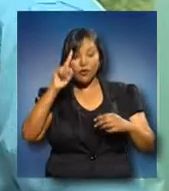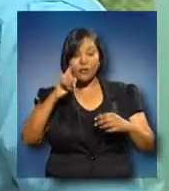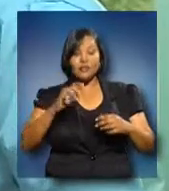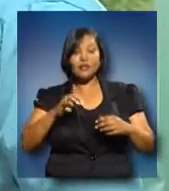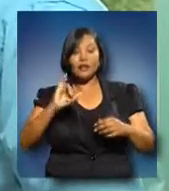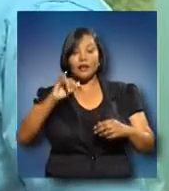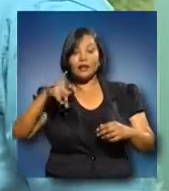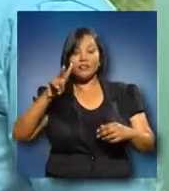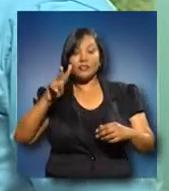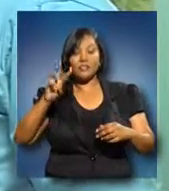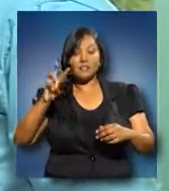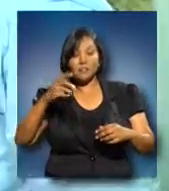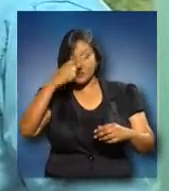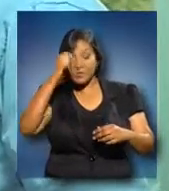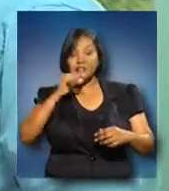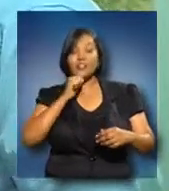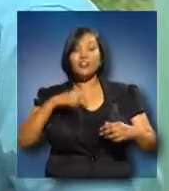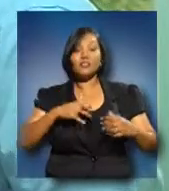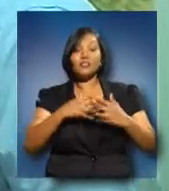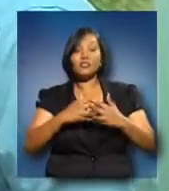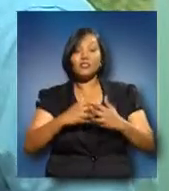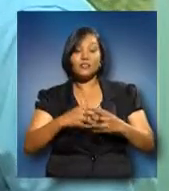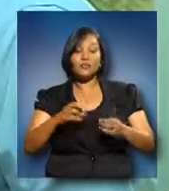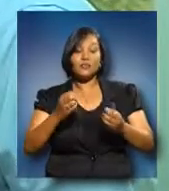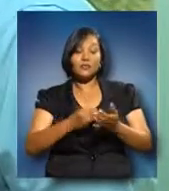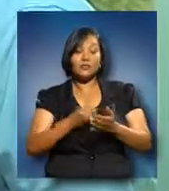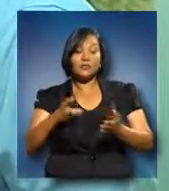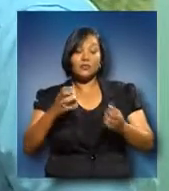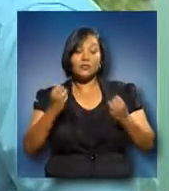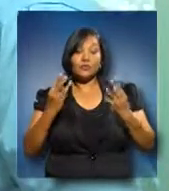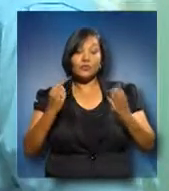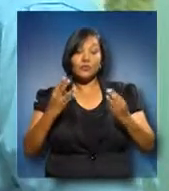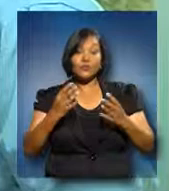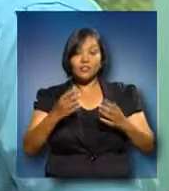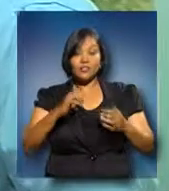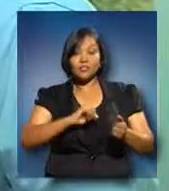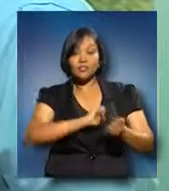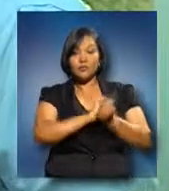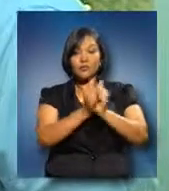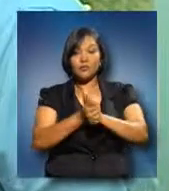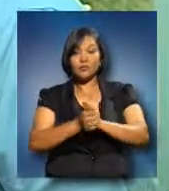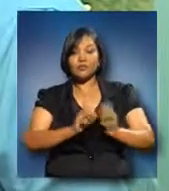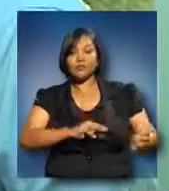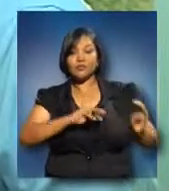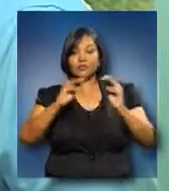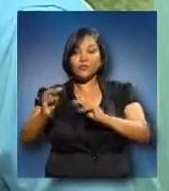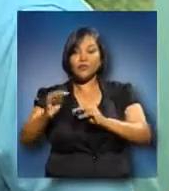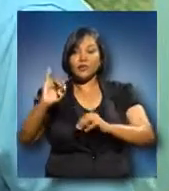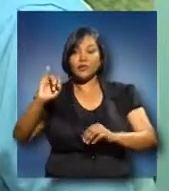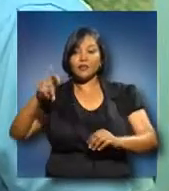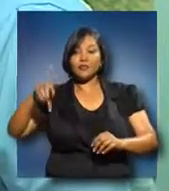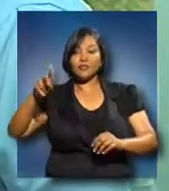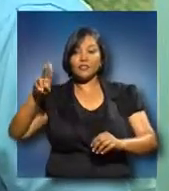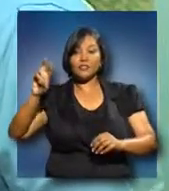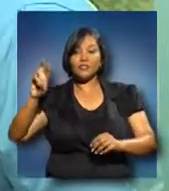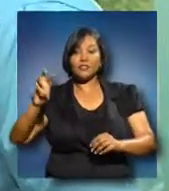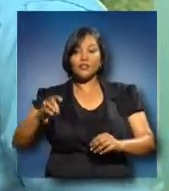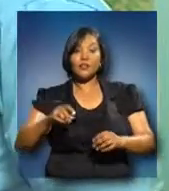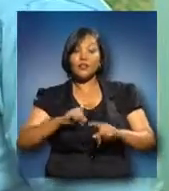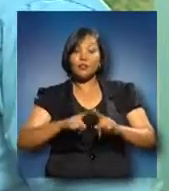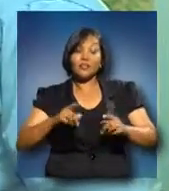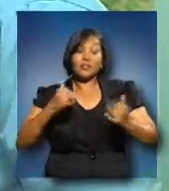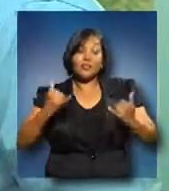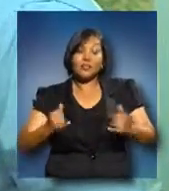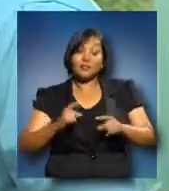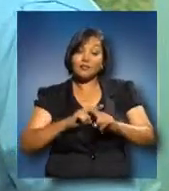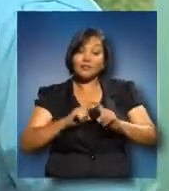devices. It's very costly to actually implement IPv6 at one point in time. I think we have